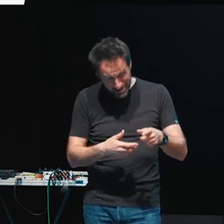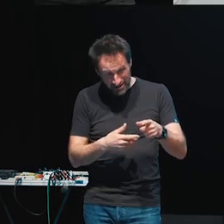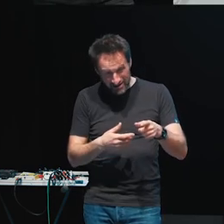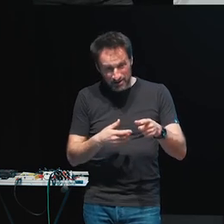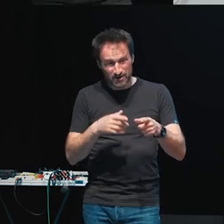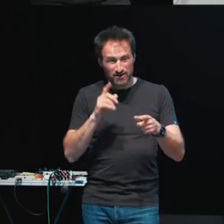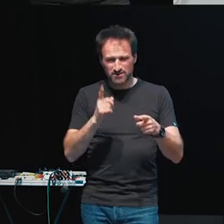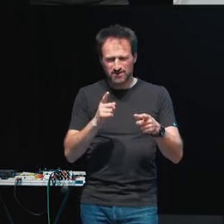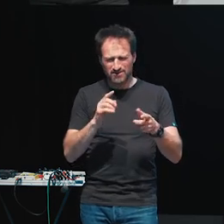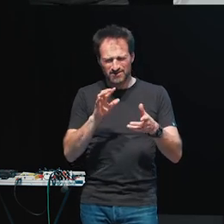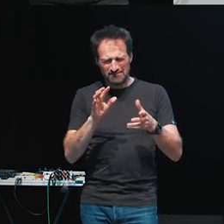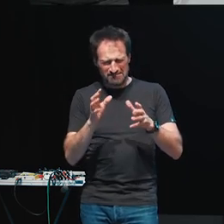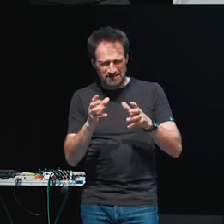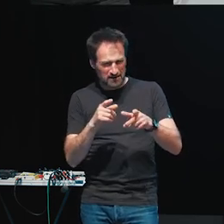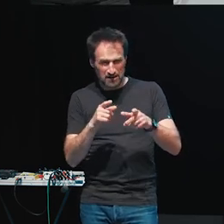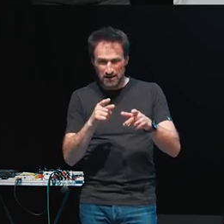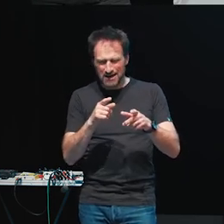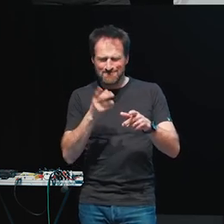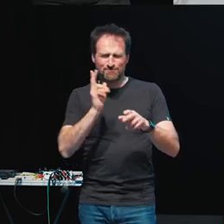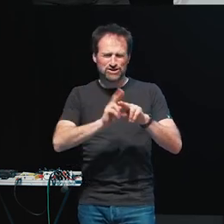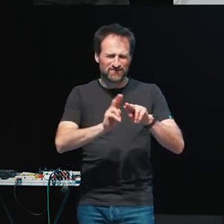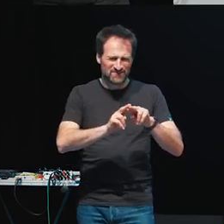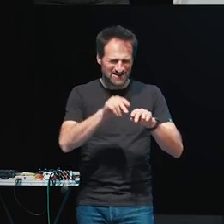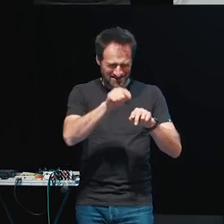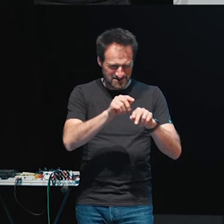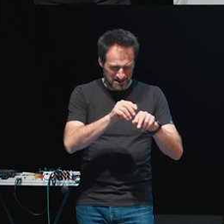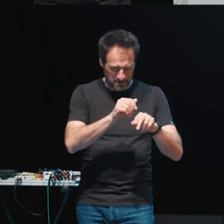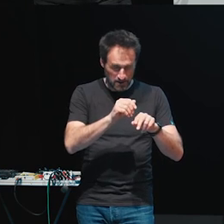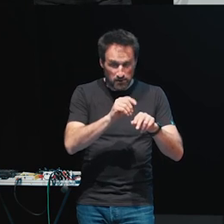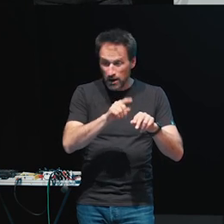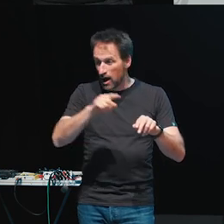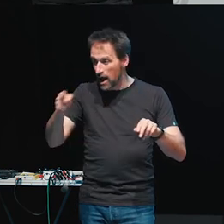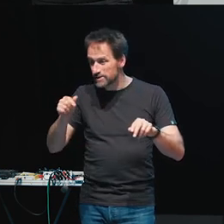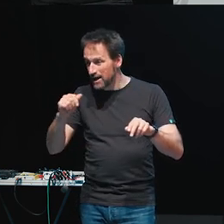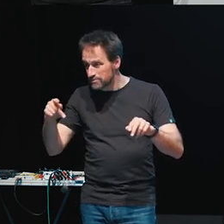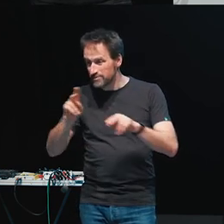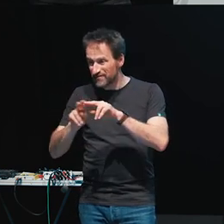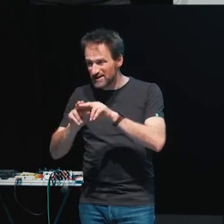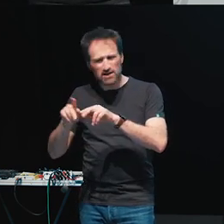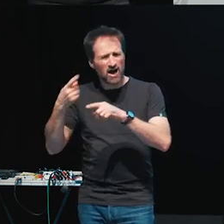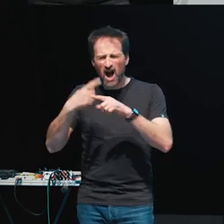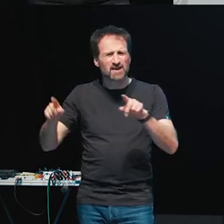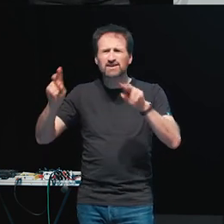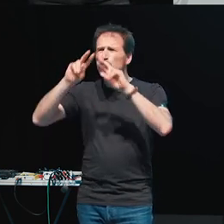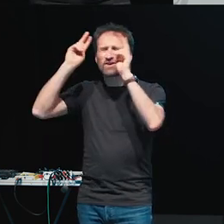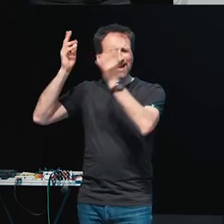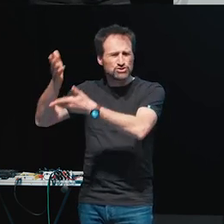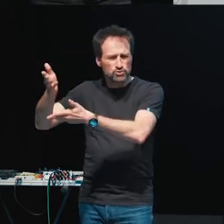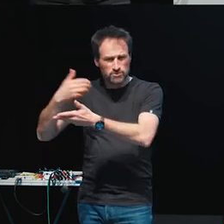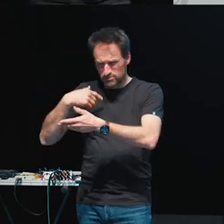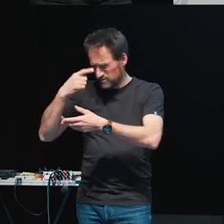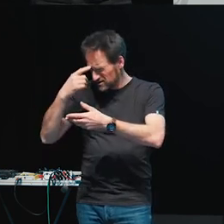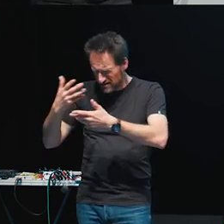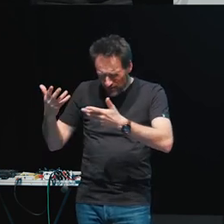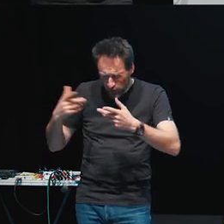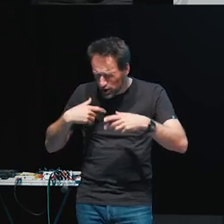quirky paths, and then you want to fix a bug in another app, and welcome to another marvelous universe. You don't even know where to start, everything